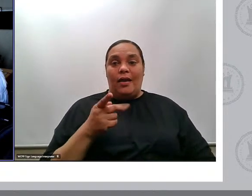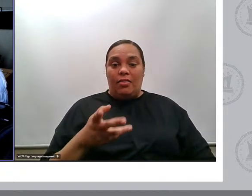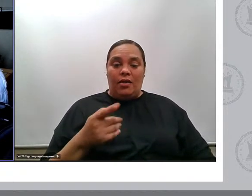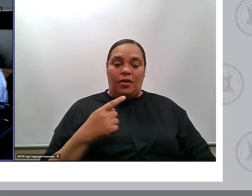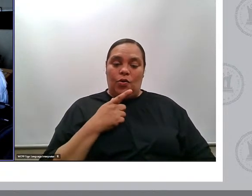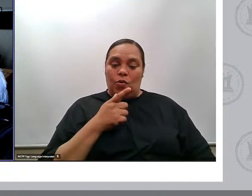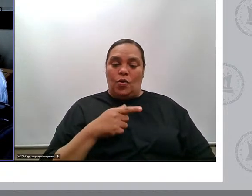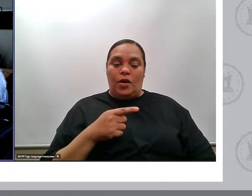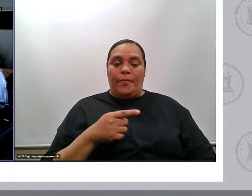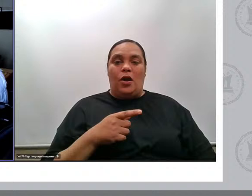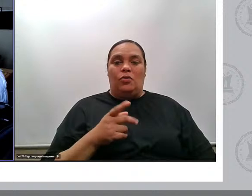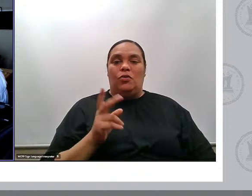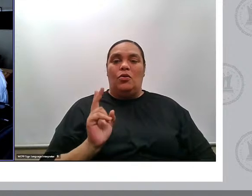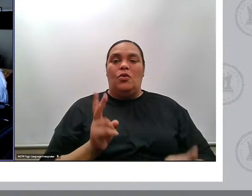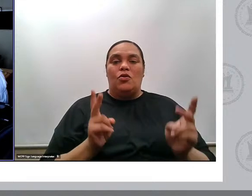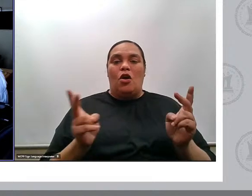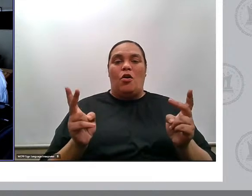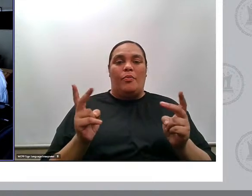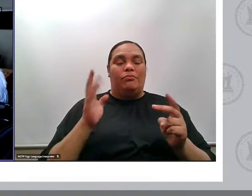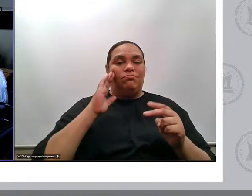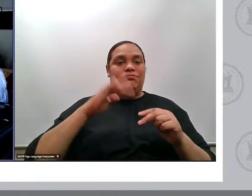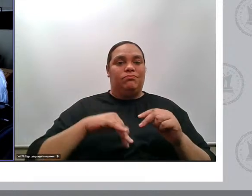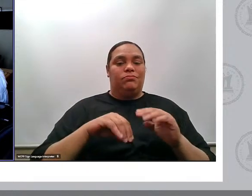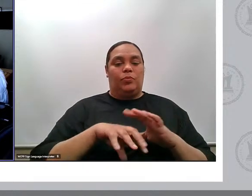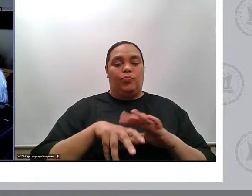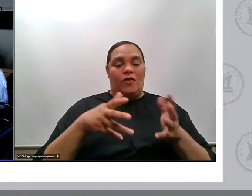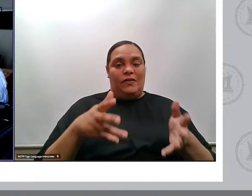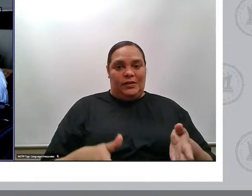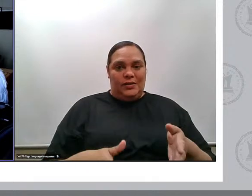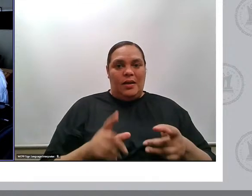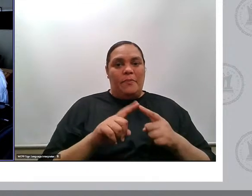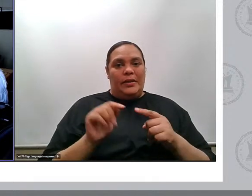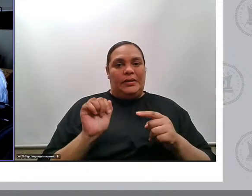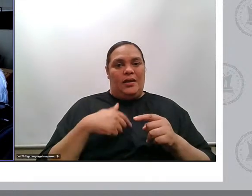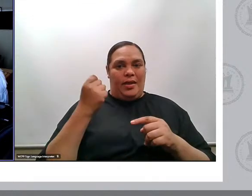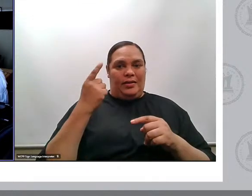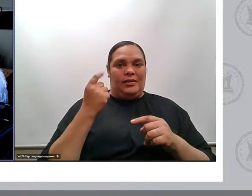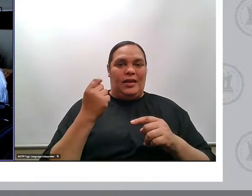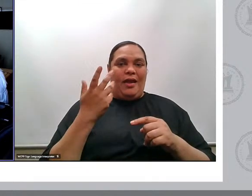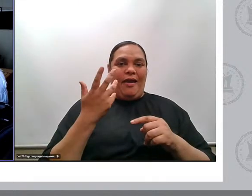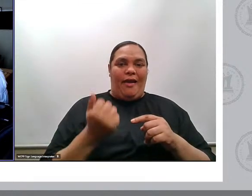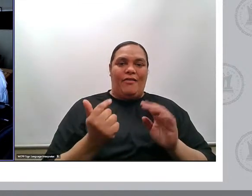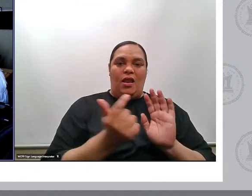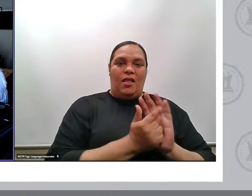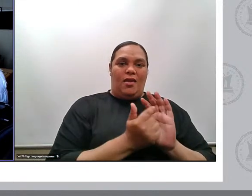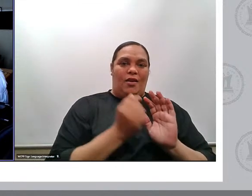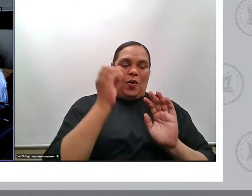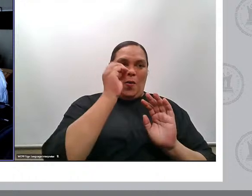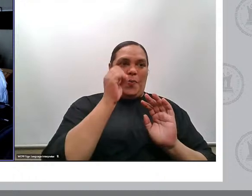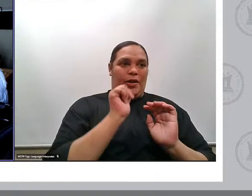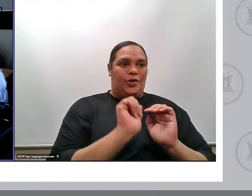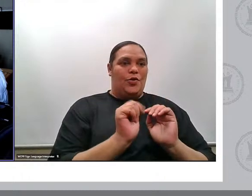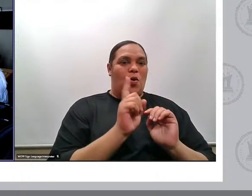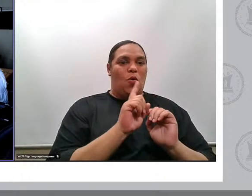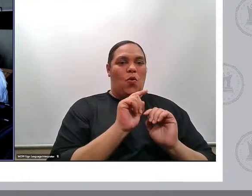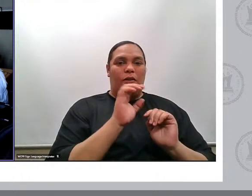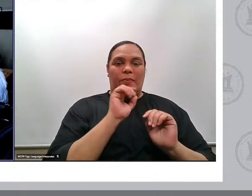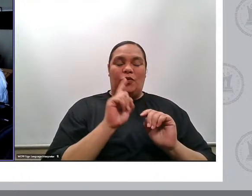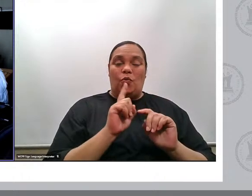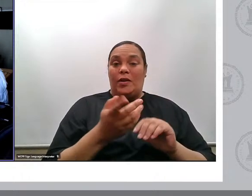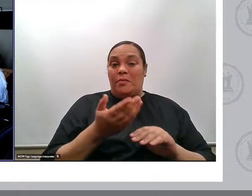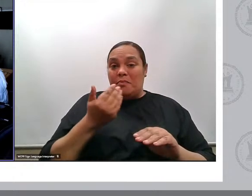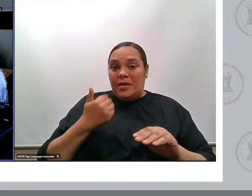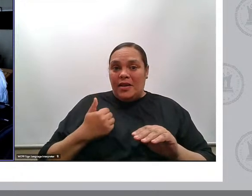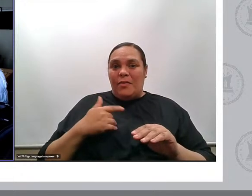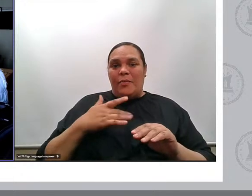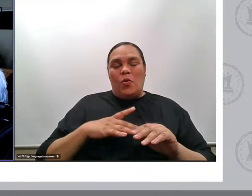talk about ordinarily resident in the province. I understand that there is a legal opinion on what this means previously. I